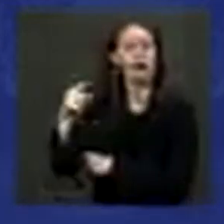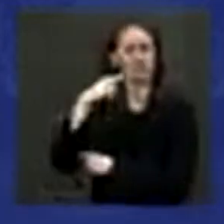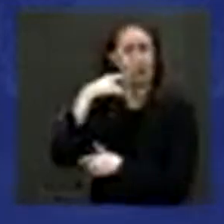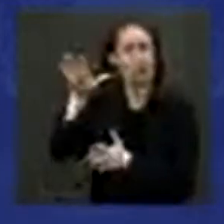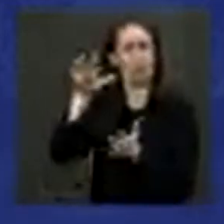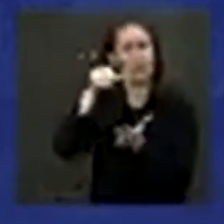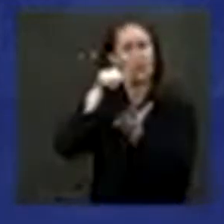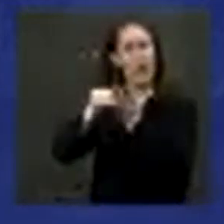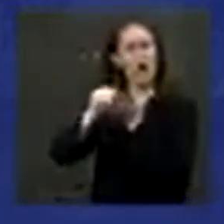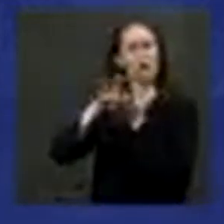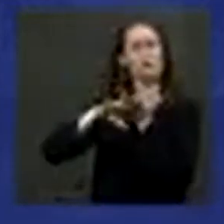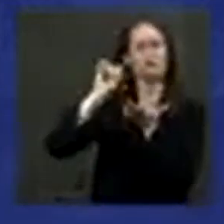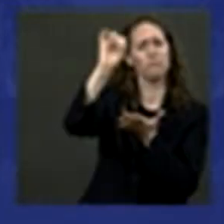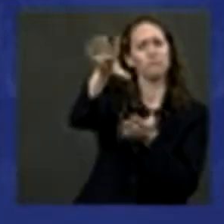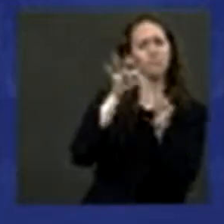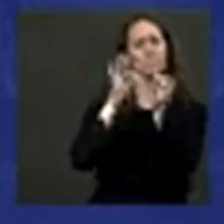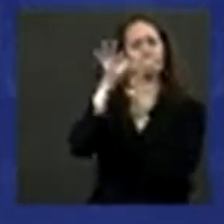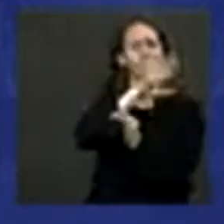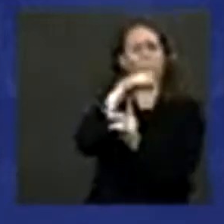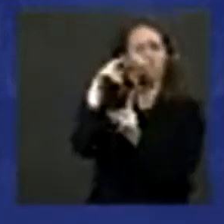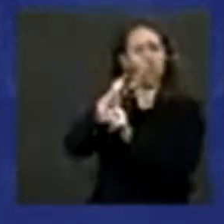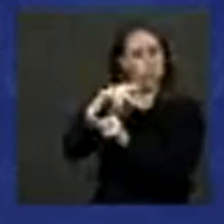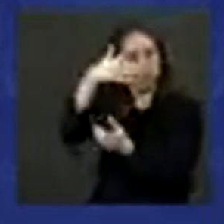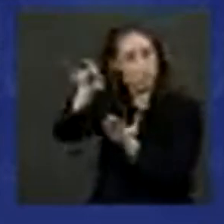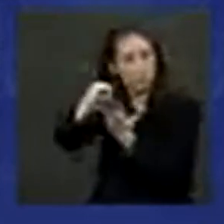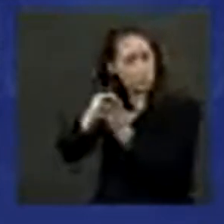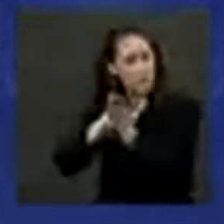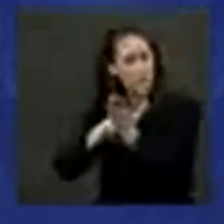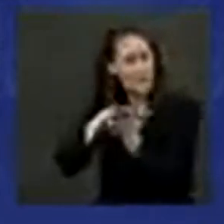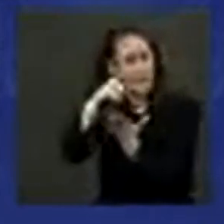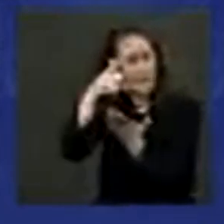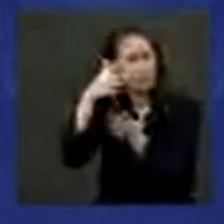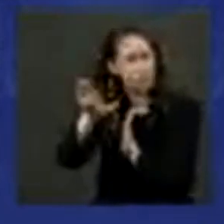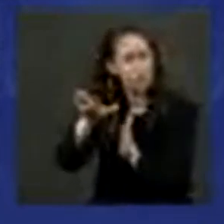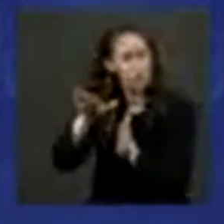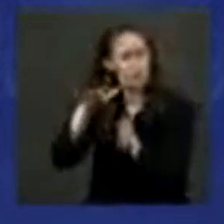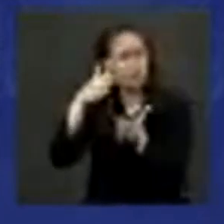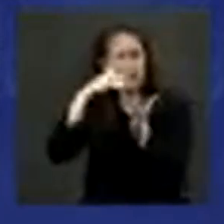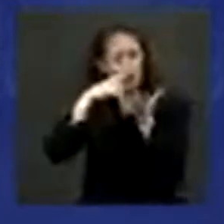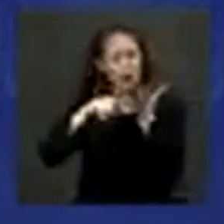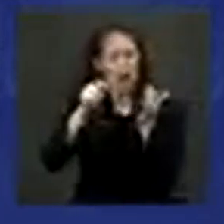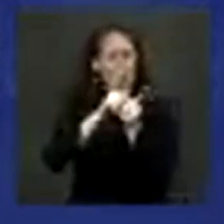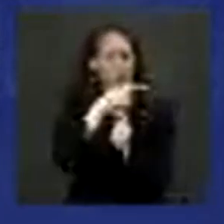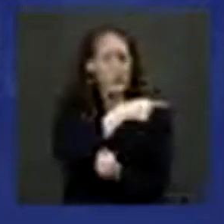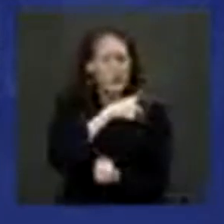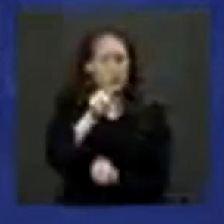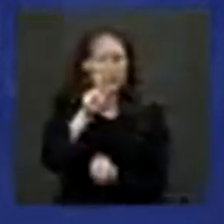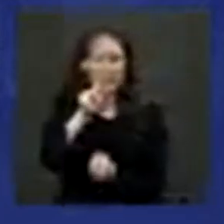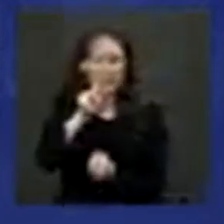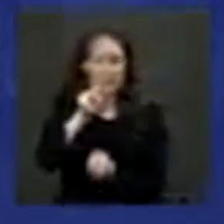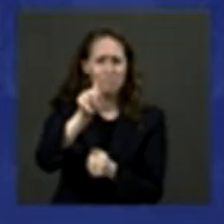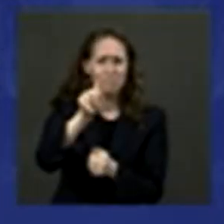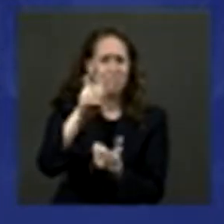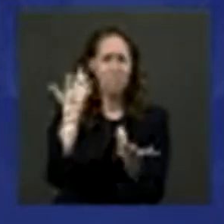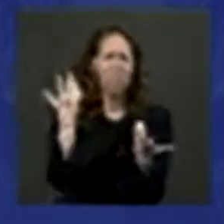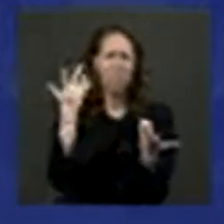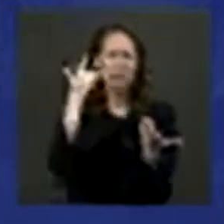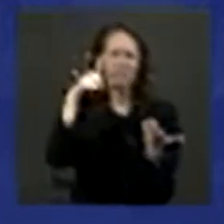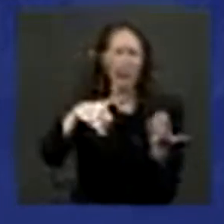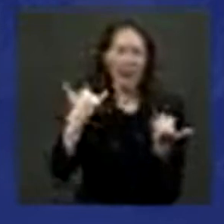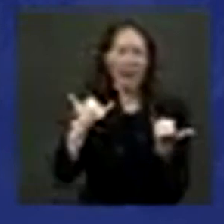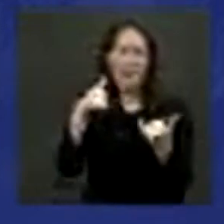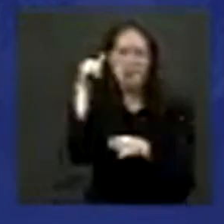you seen that letter? Have you communicated with him? And how dire do you believe this is if action doesn't take place in the next few